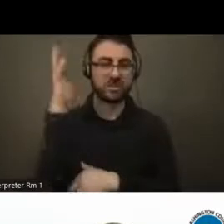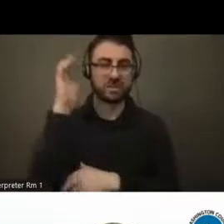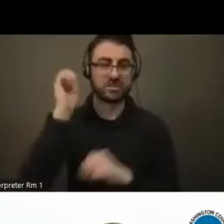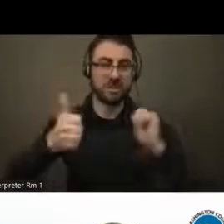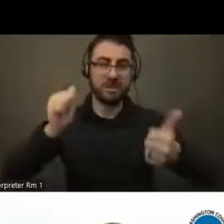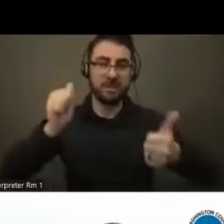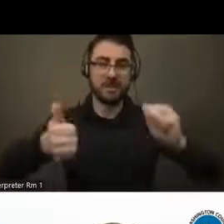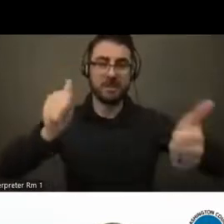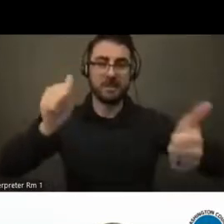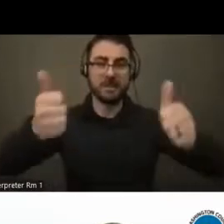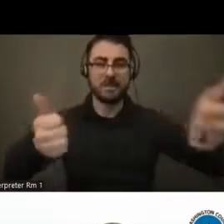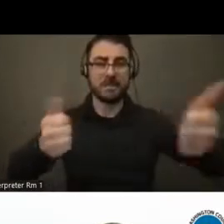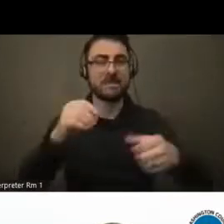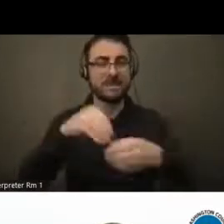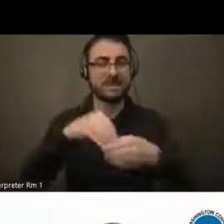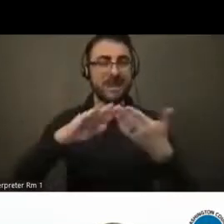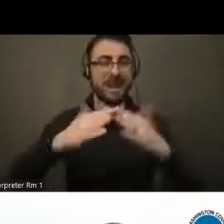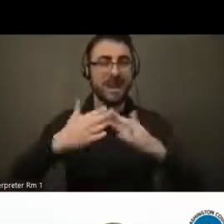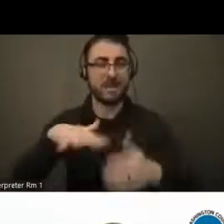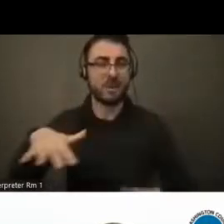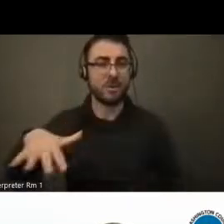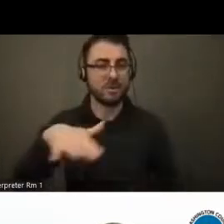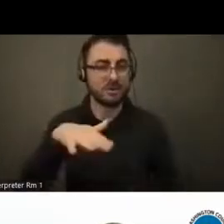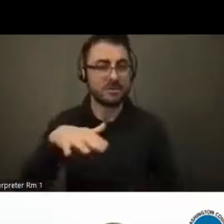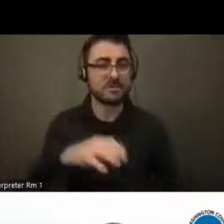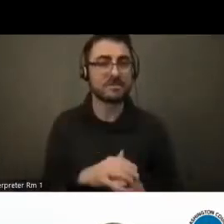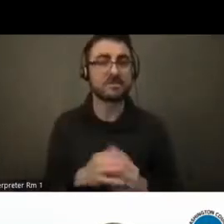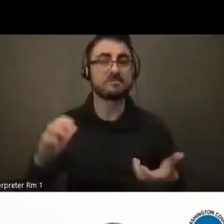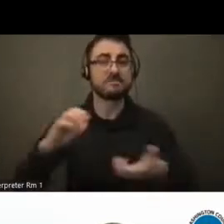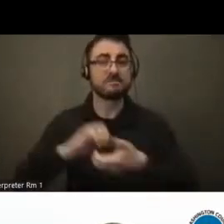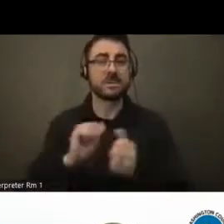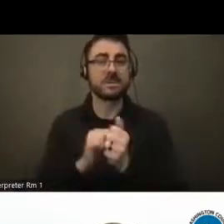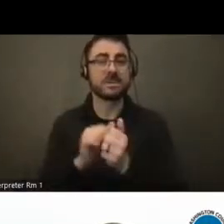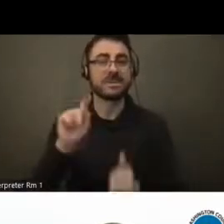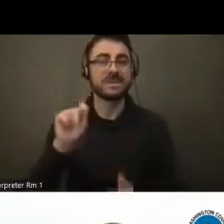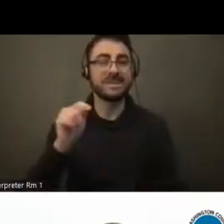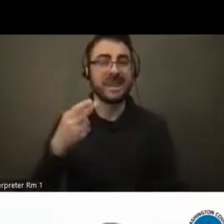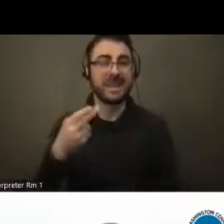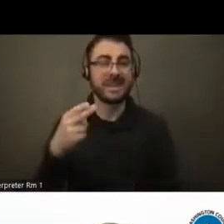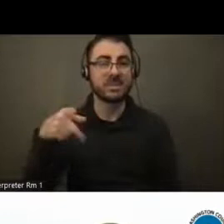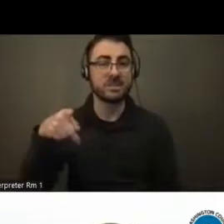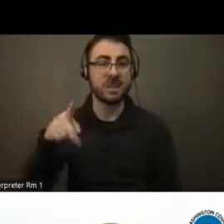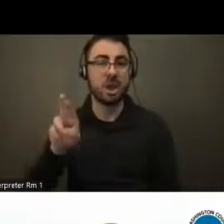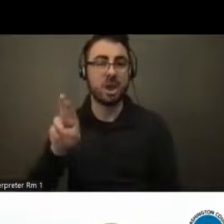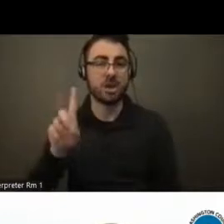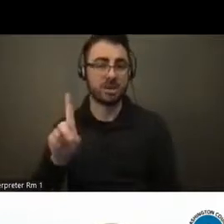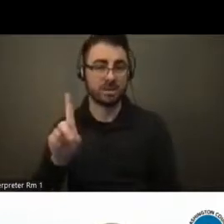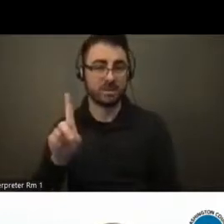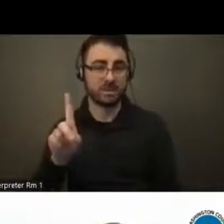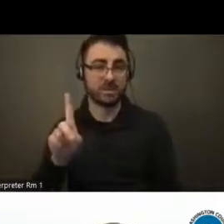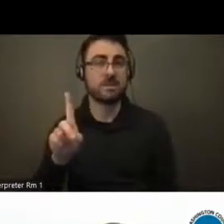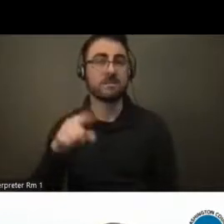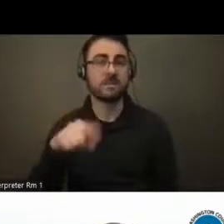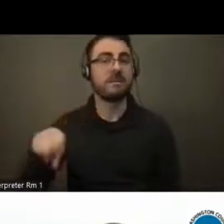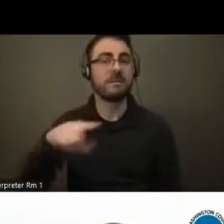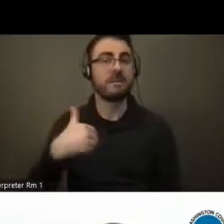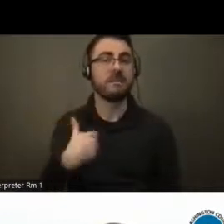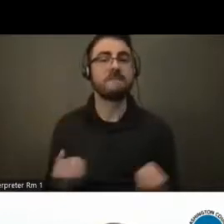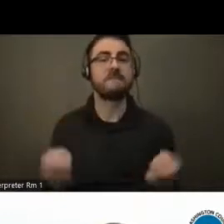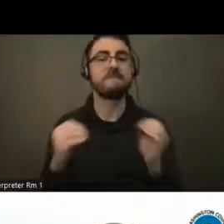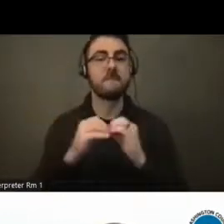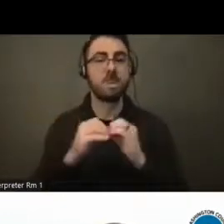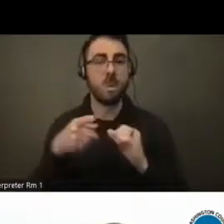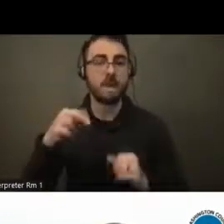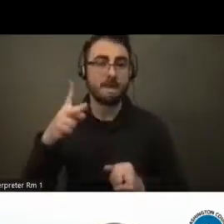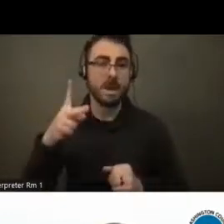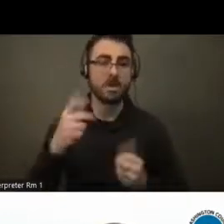continue to partner with THPRD as they have more parks that they're trying to